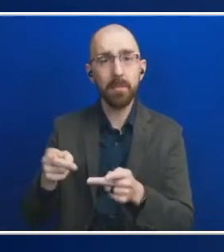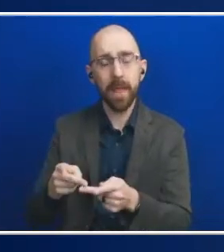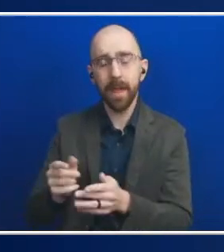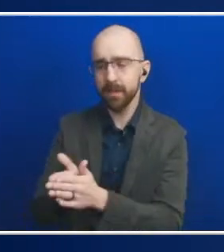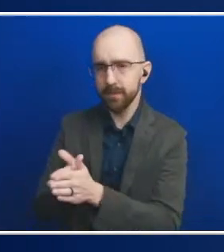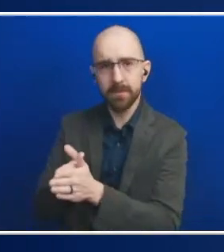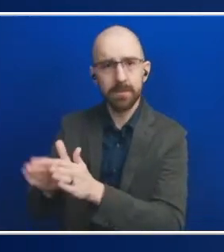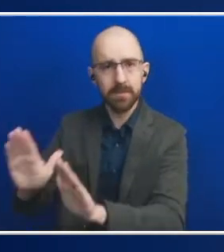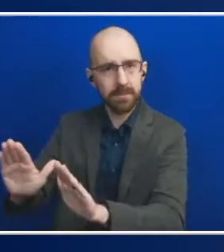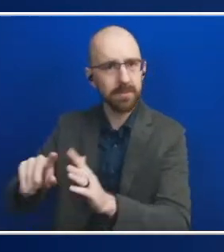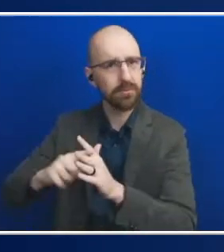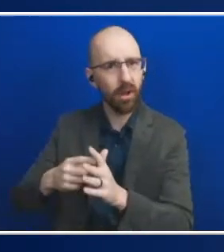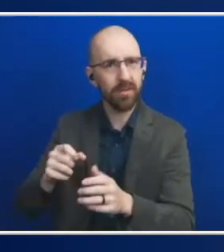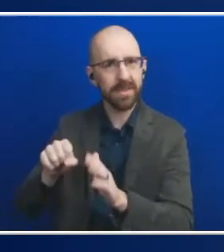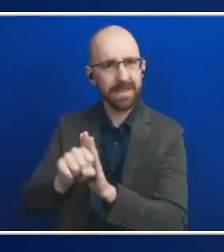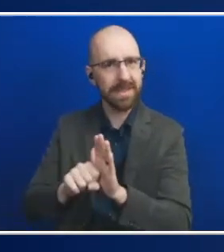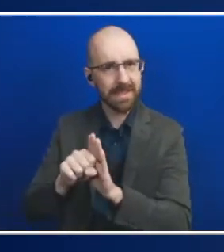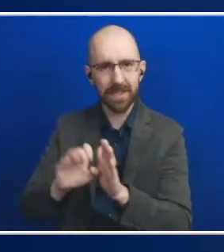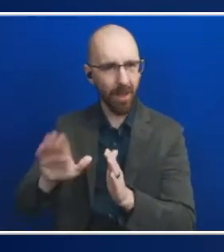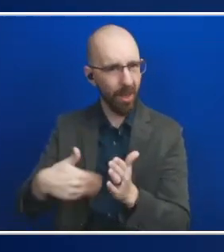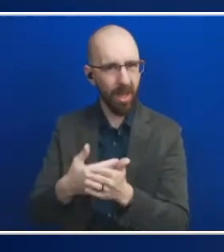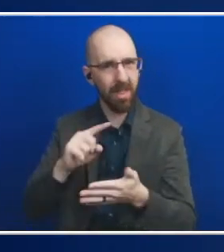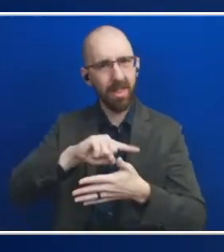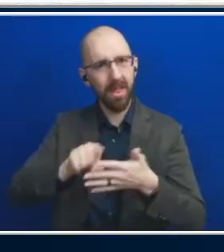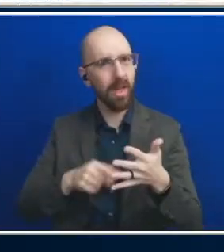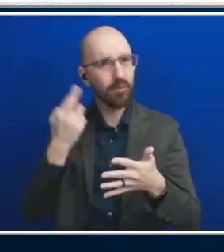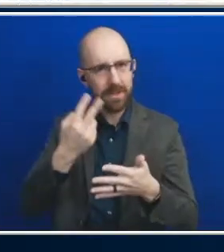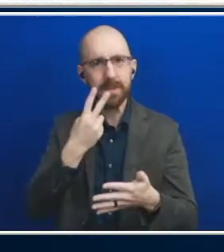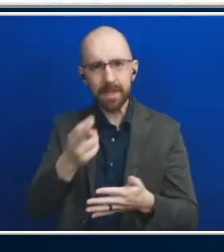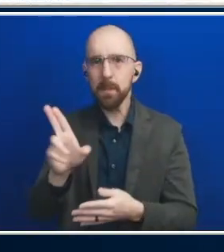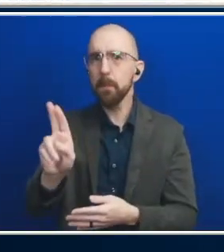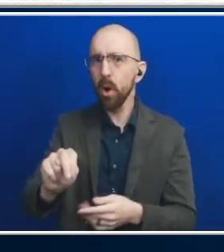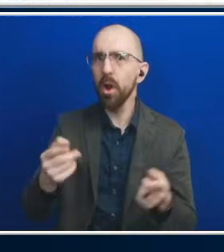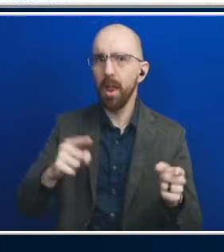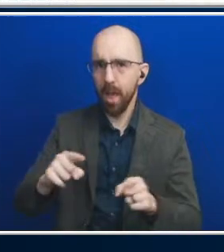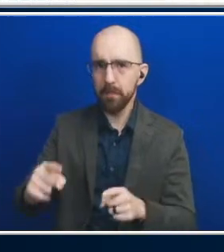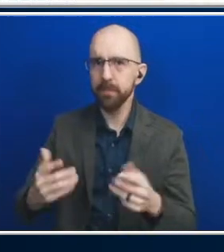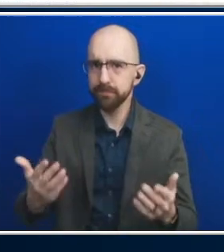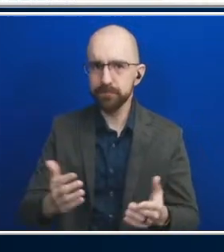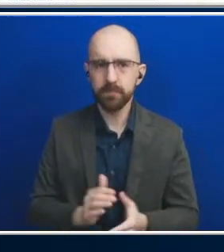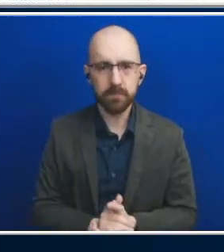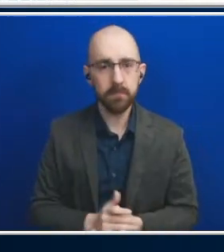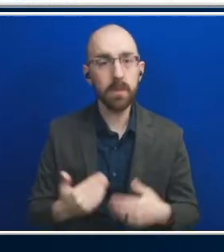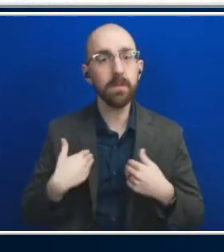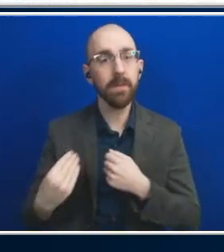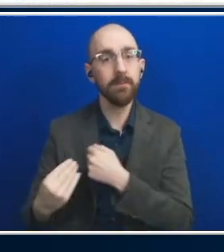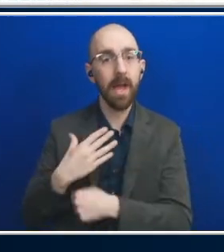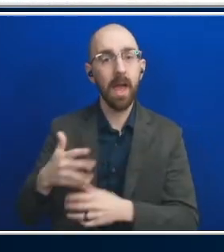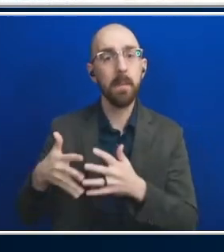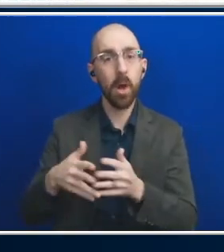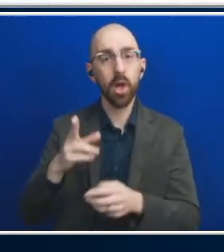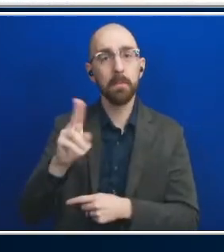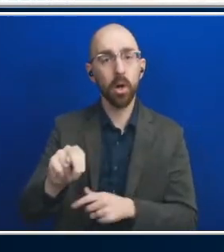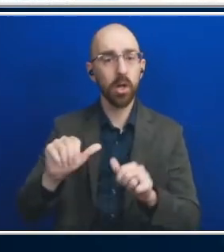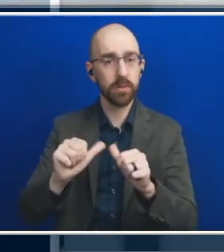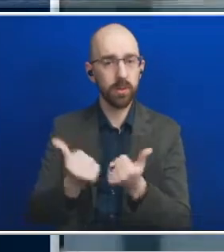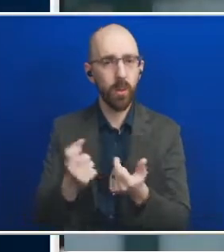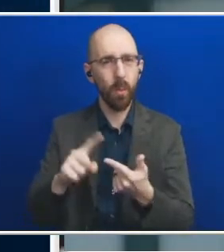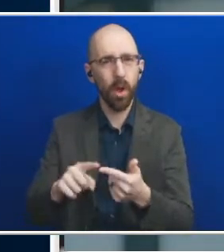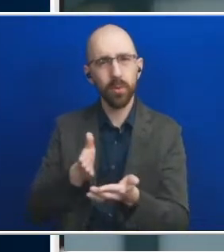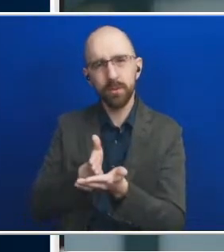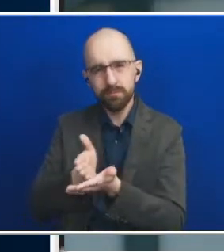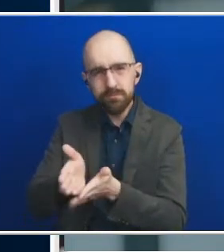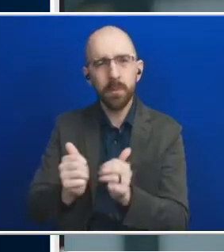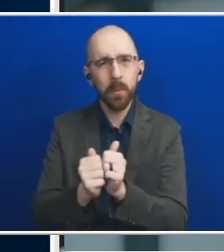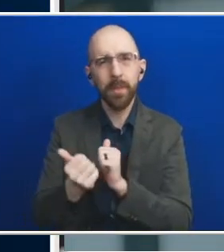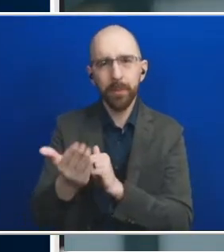these reasons we have seen people get kind of burned. So we have advice from the American Burn Association, and I want to go through these with you.